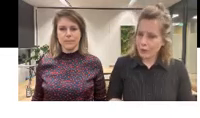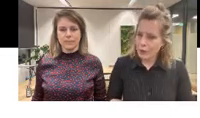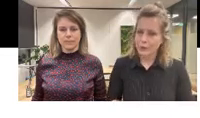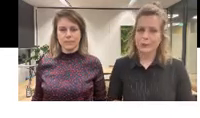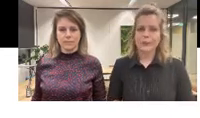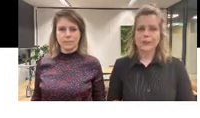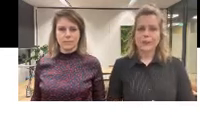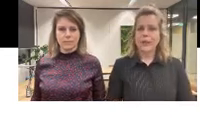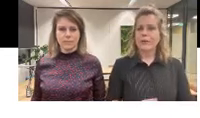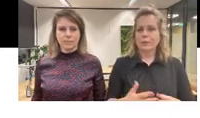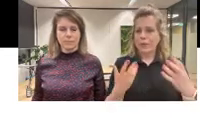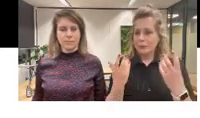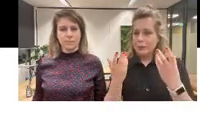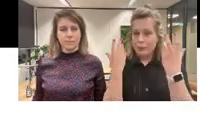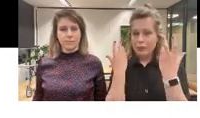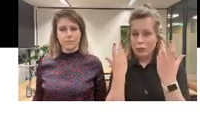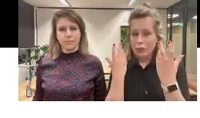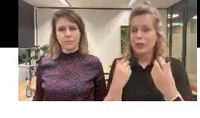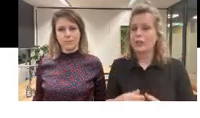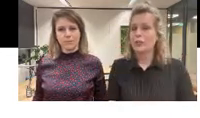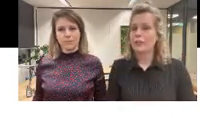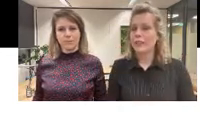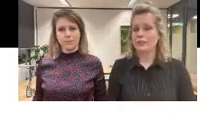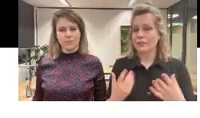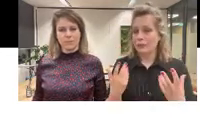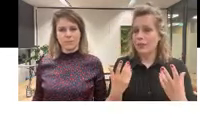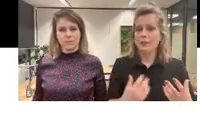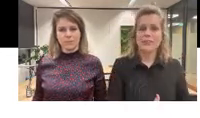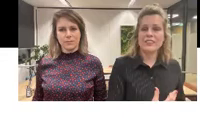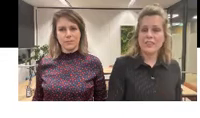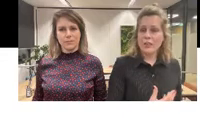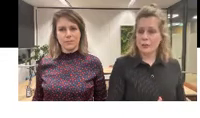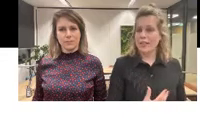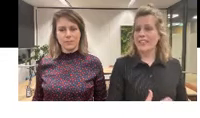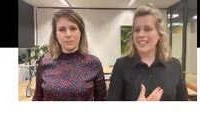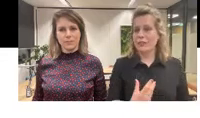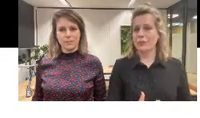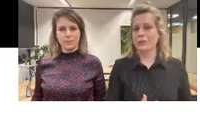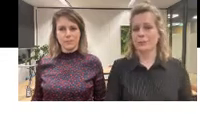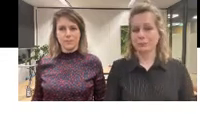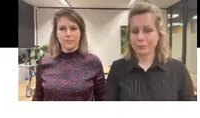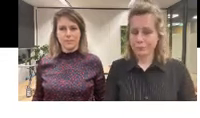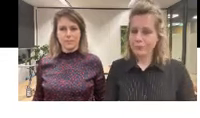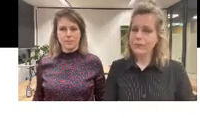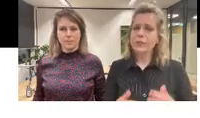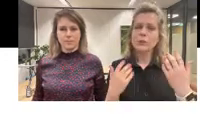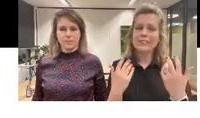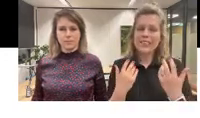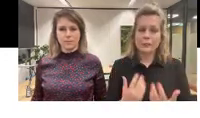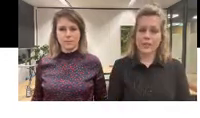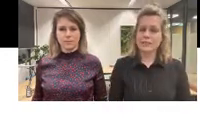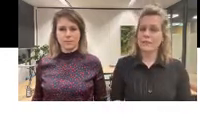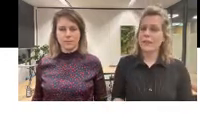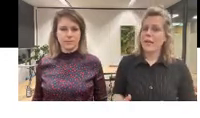or abnormal, that people can show it on your face, that you have this traumatic history. We